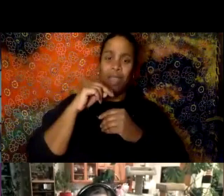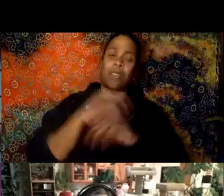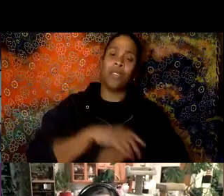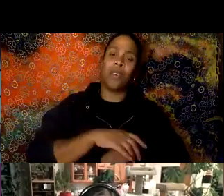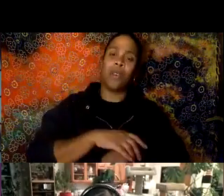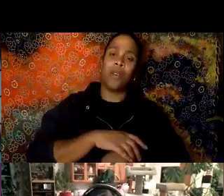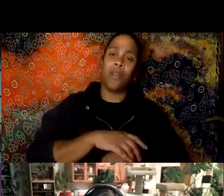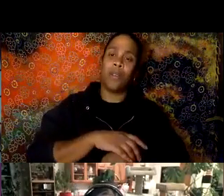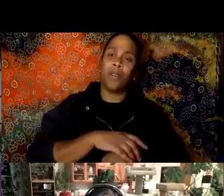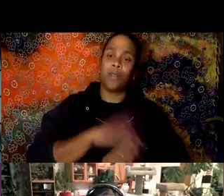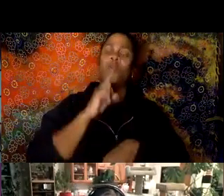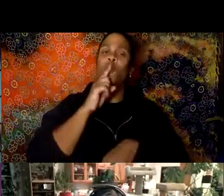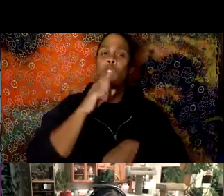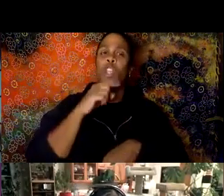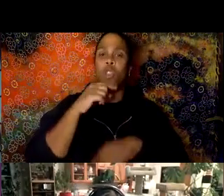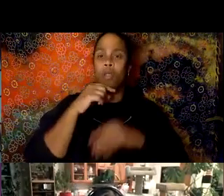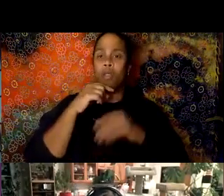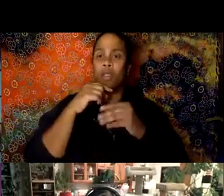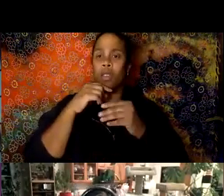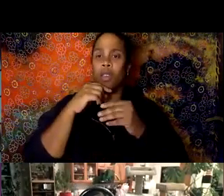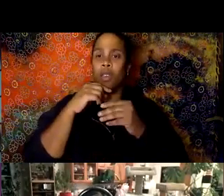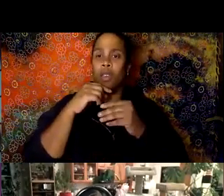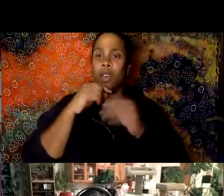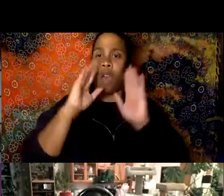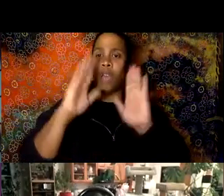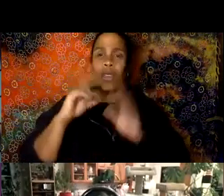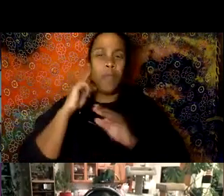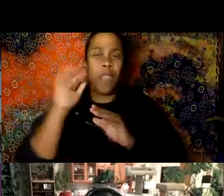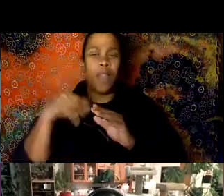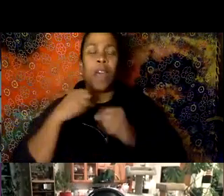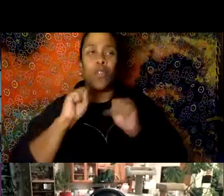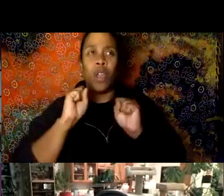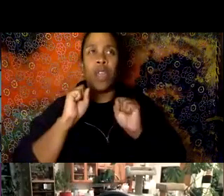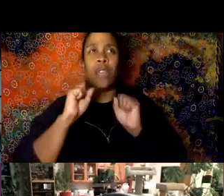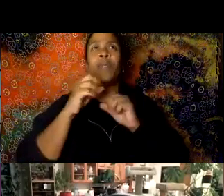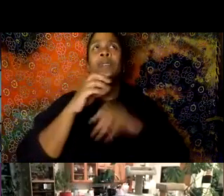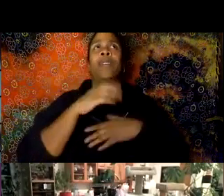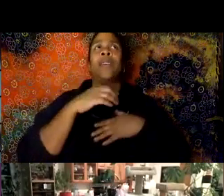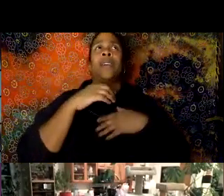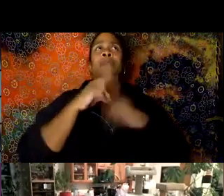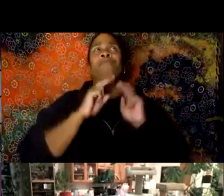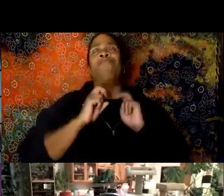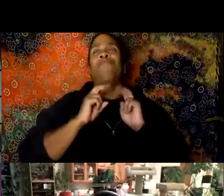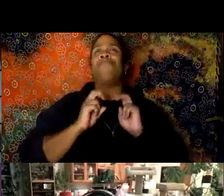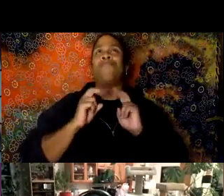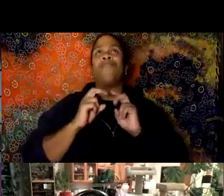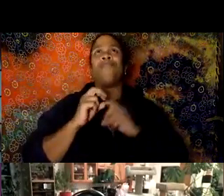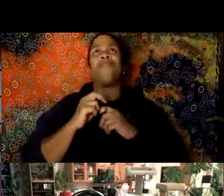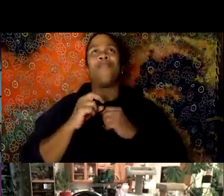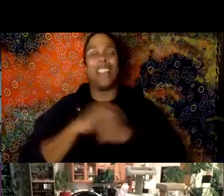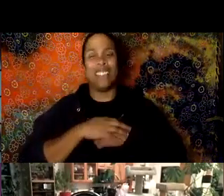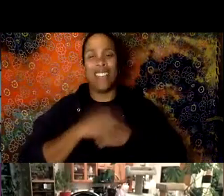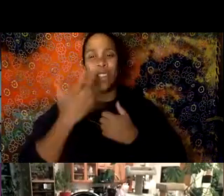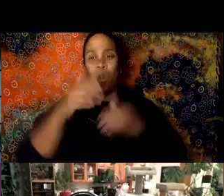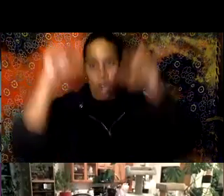but it was great to hear. So I'm gonna try to take it in. Oh, thank you. Great. And I'm going to overload you. I want to share a little